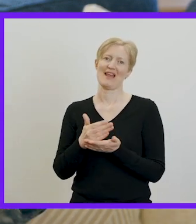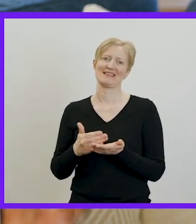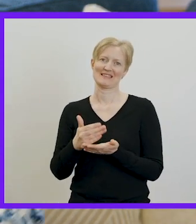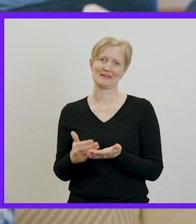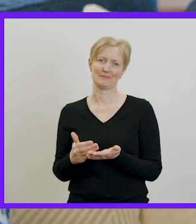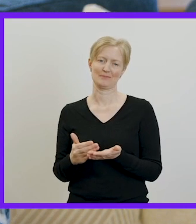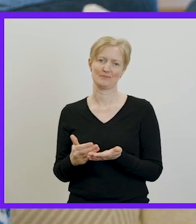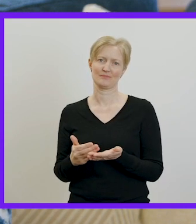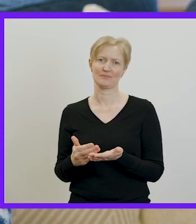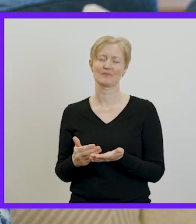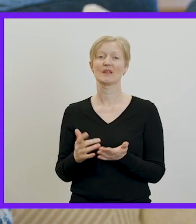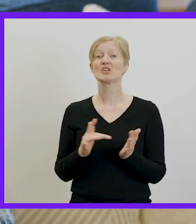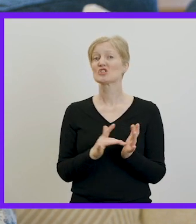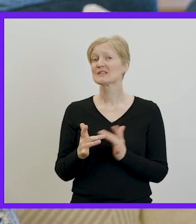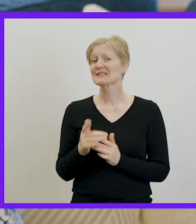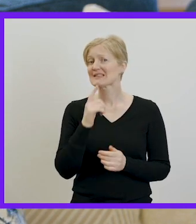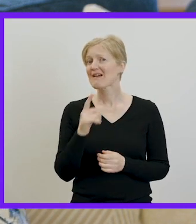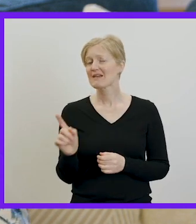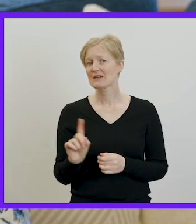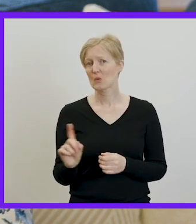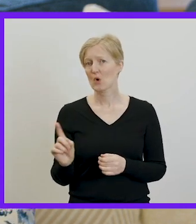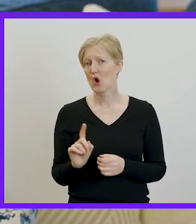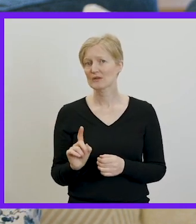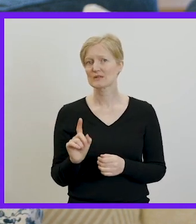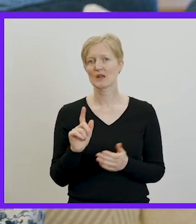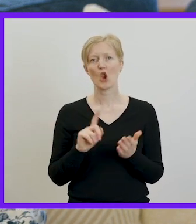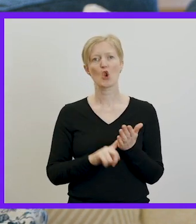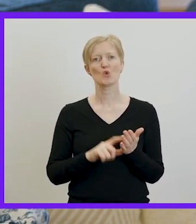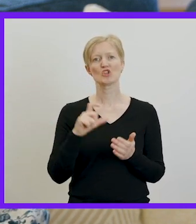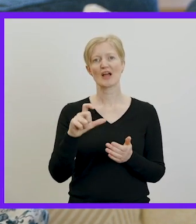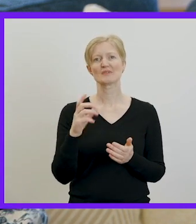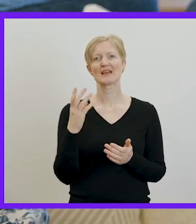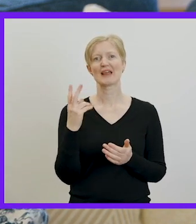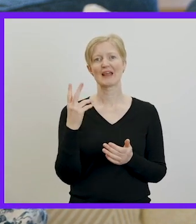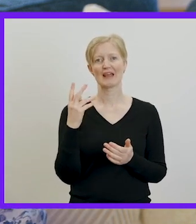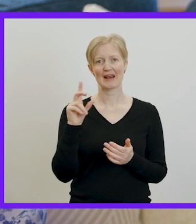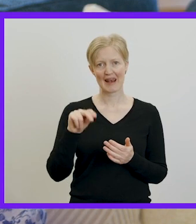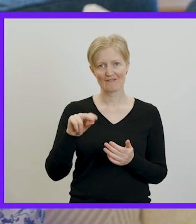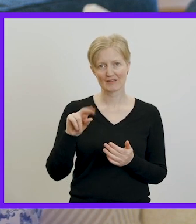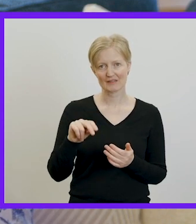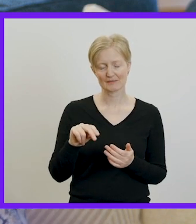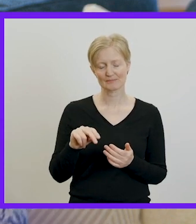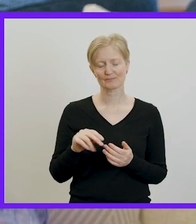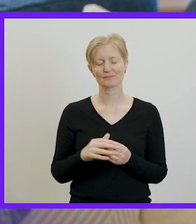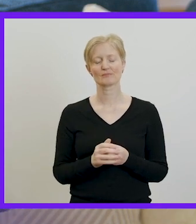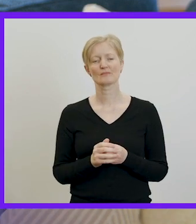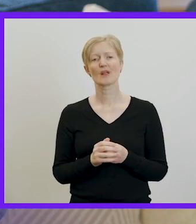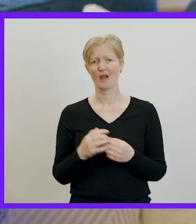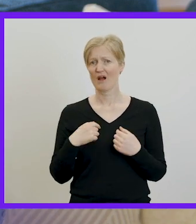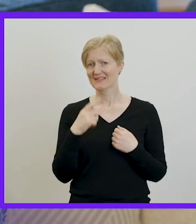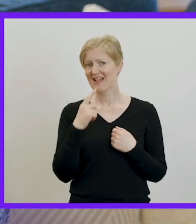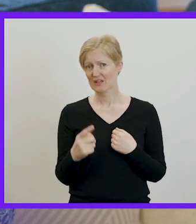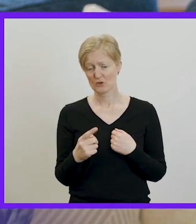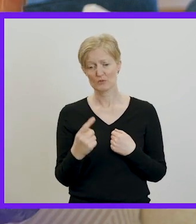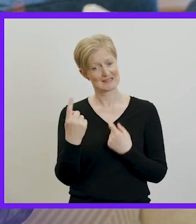him some bread. And Jesus says this in Luke chapter 11, verses 9 to 10. He says, this is Jesus speaking, "And so